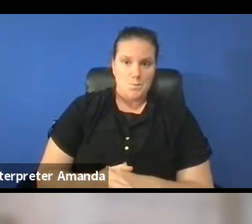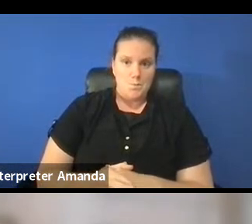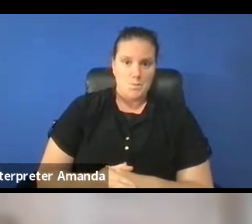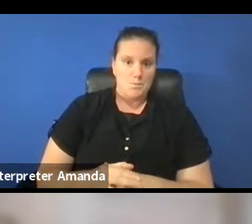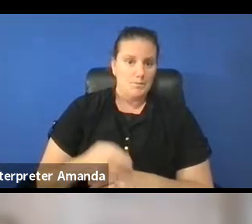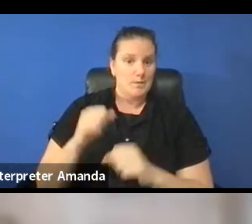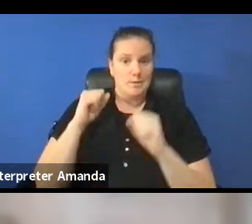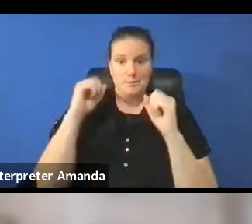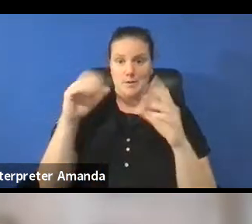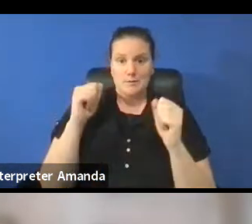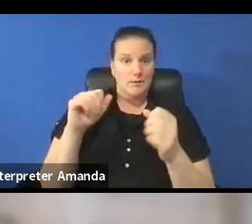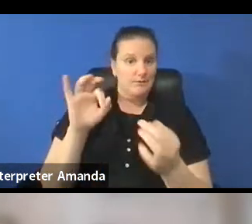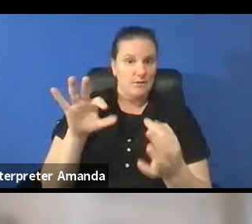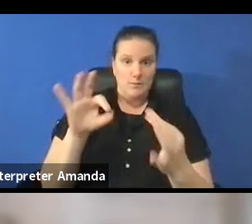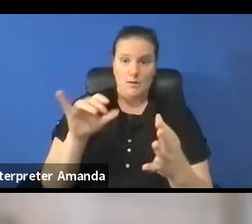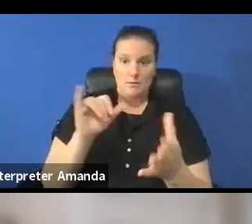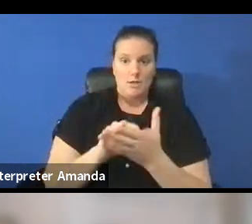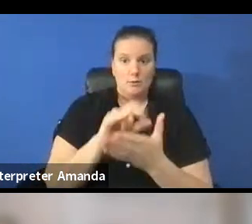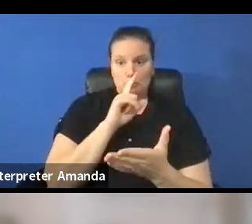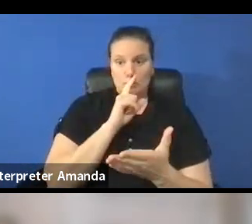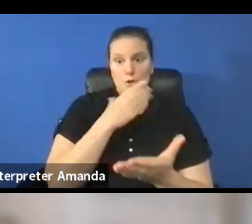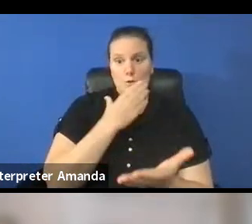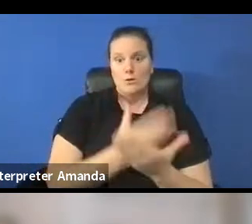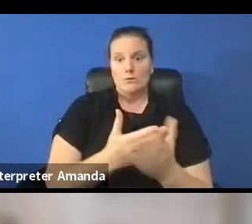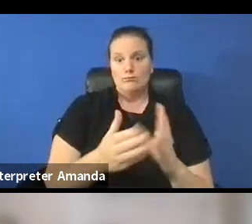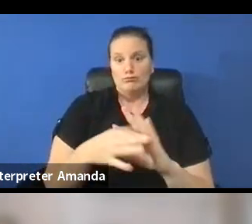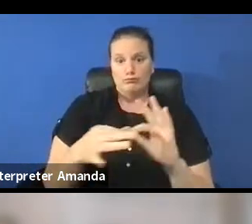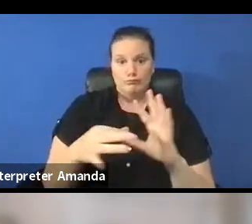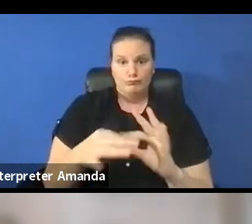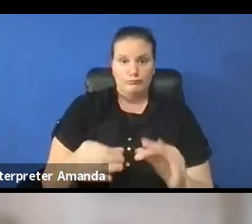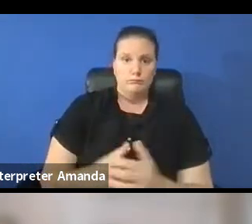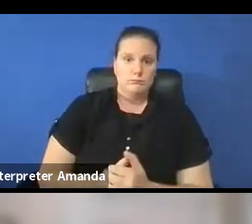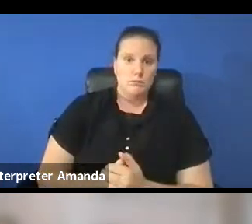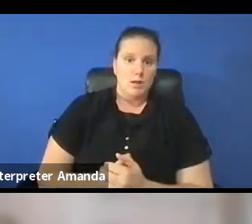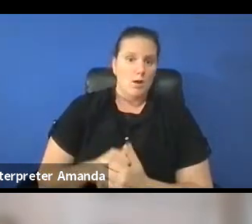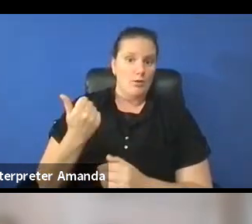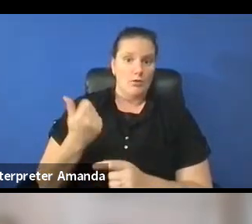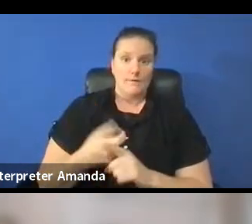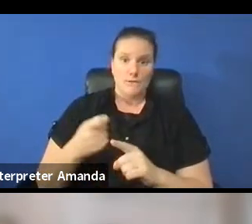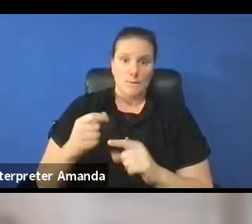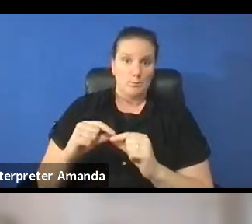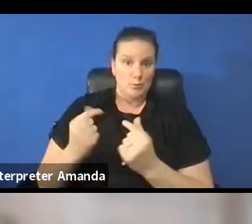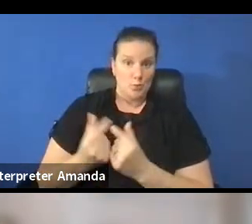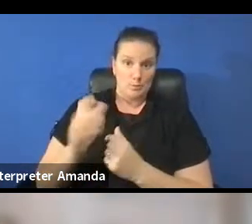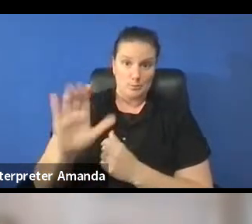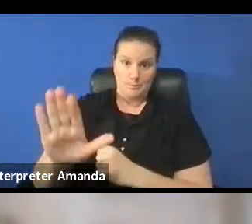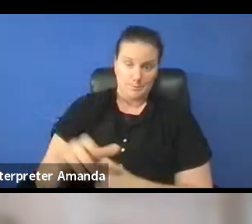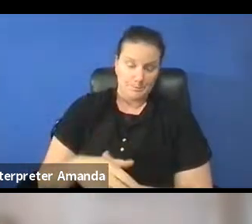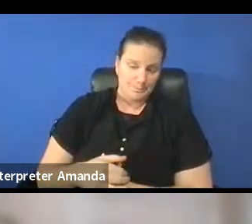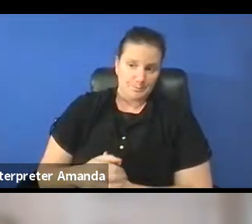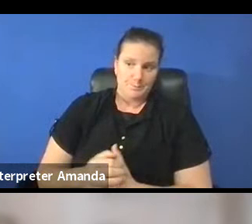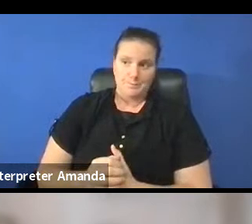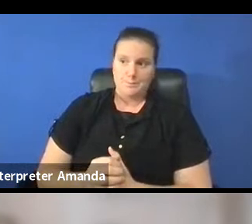Amazing input. That's really good stuff. Anything else from your guys' group?